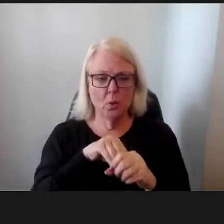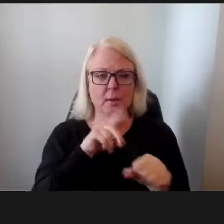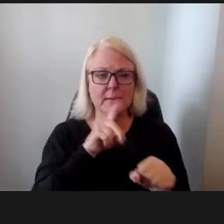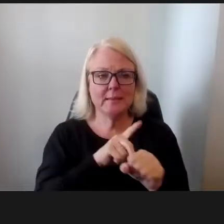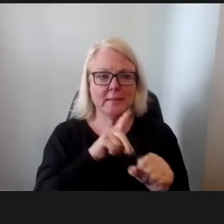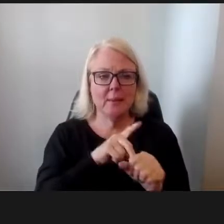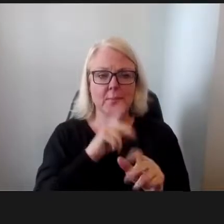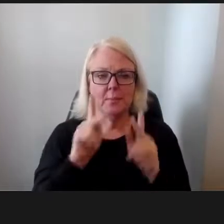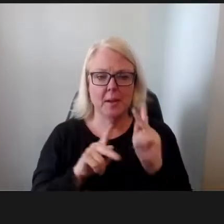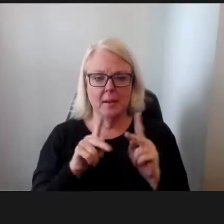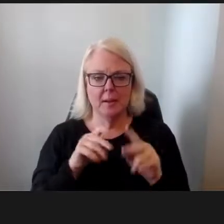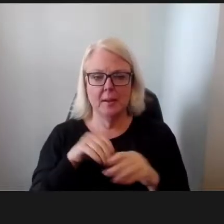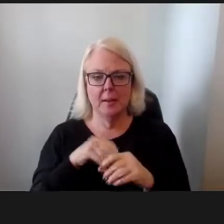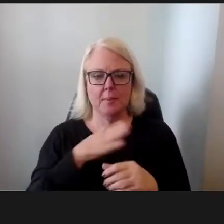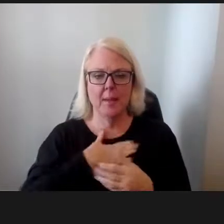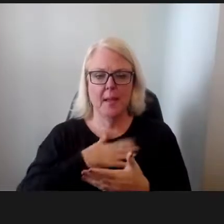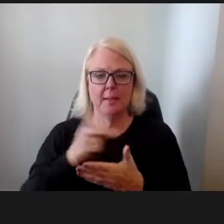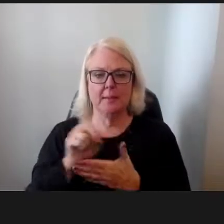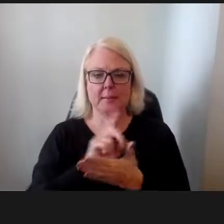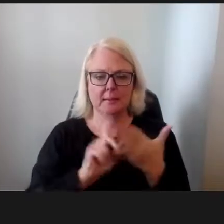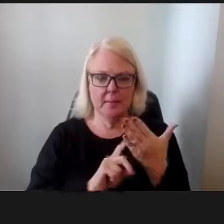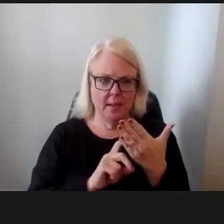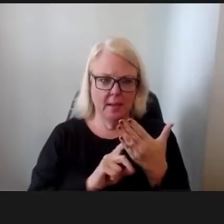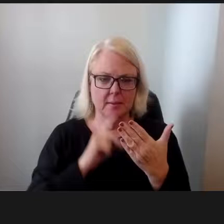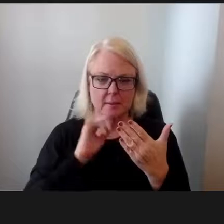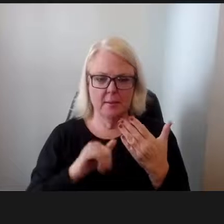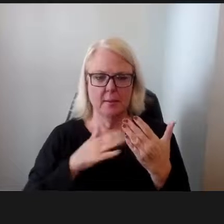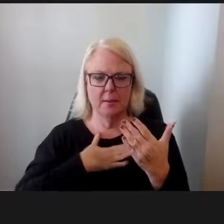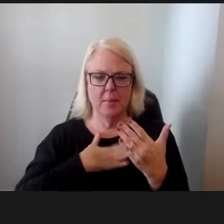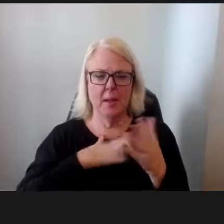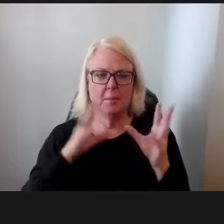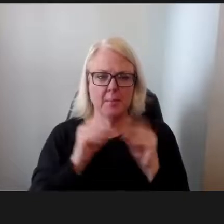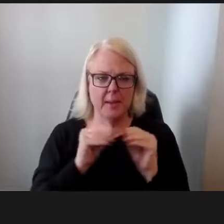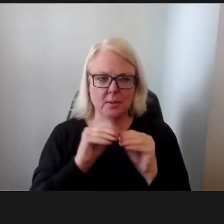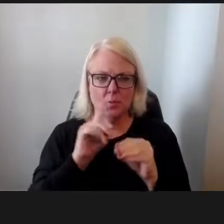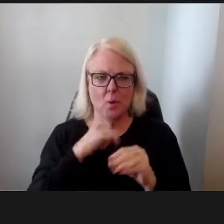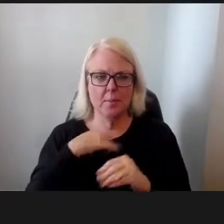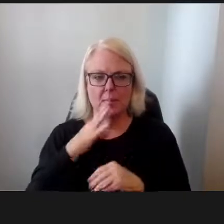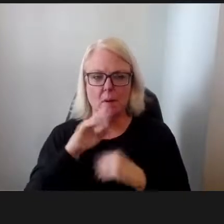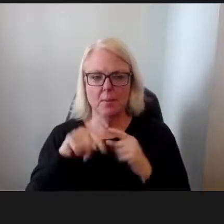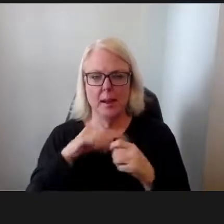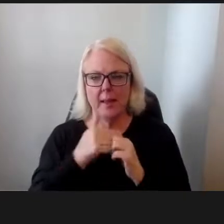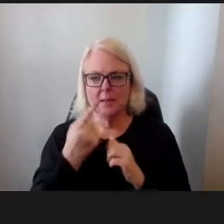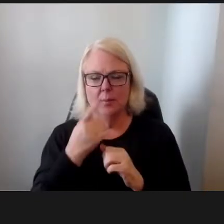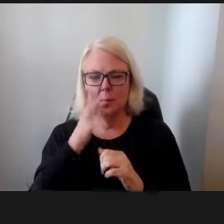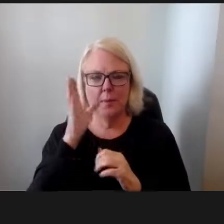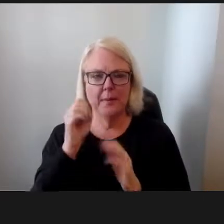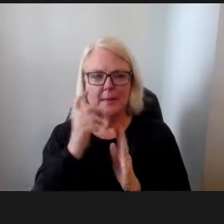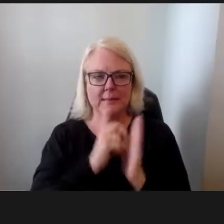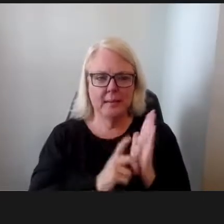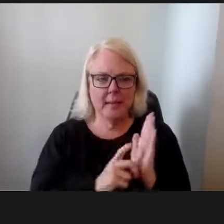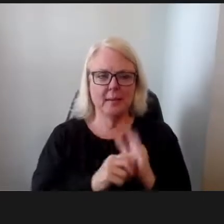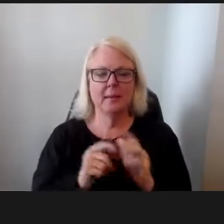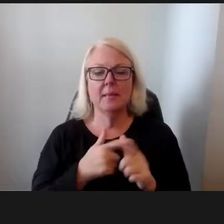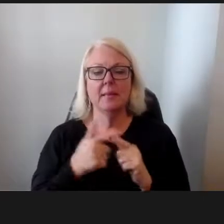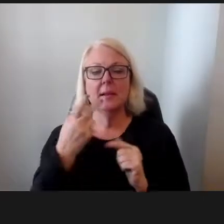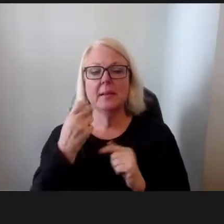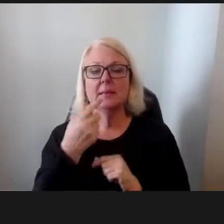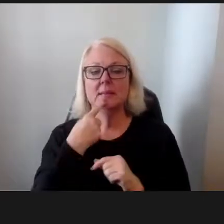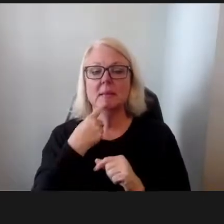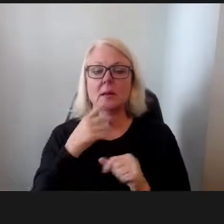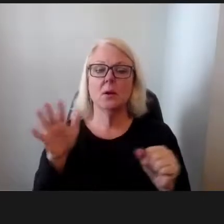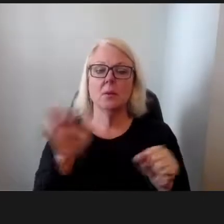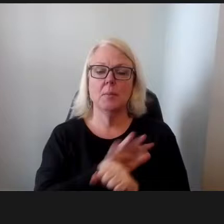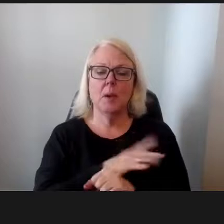people in my design charrettes. That is my meetings where I'm talking about how something might be designed. And then he said, with